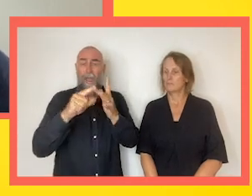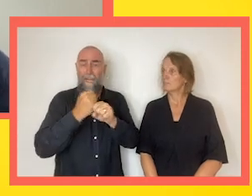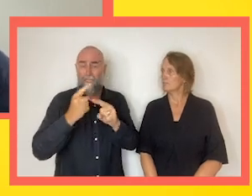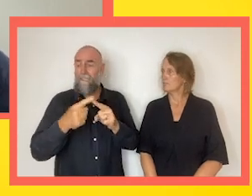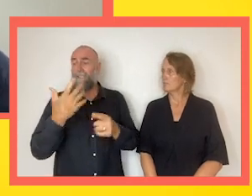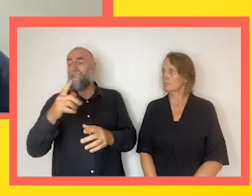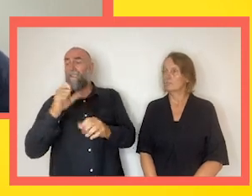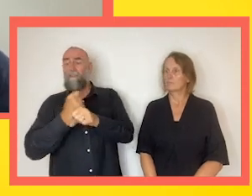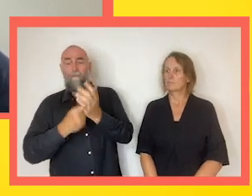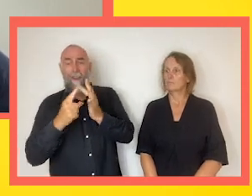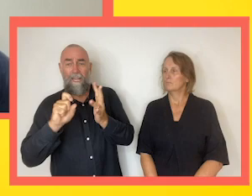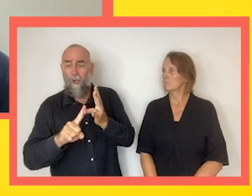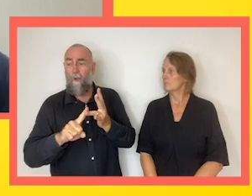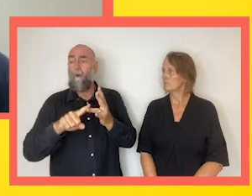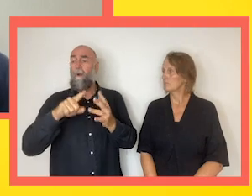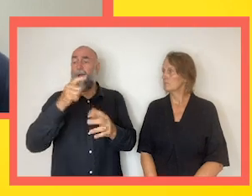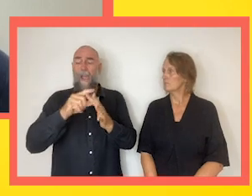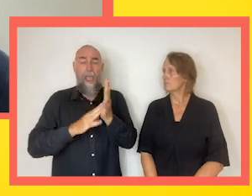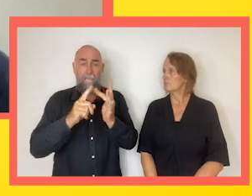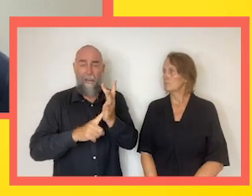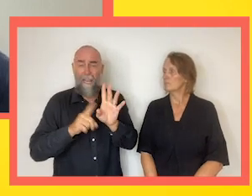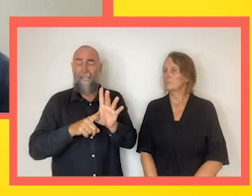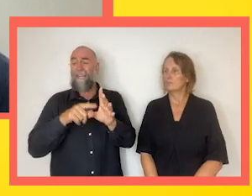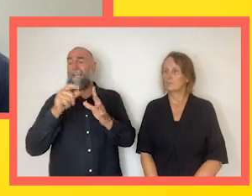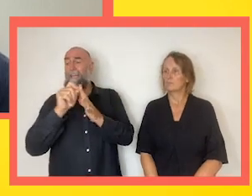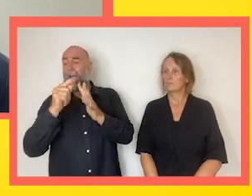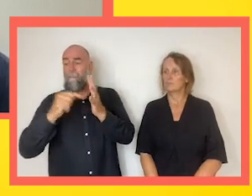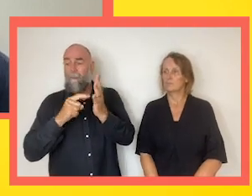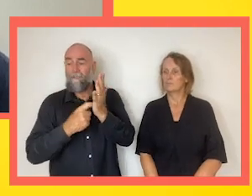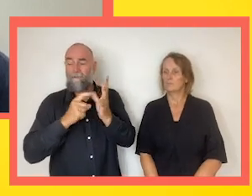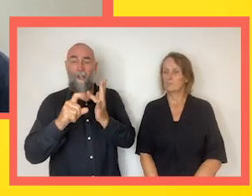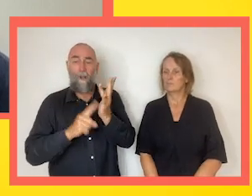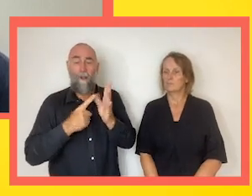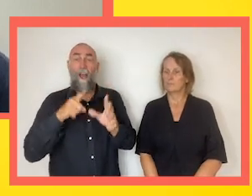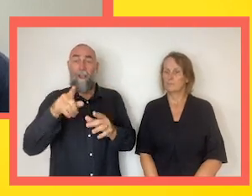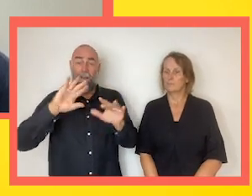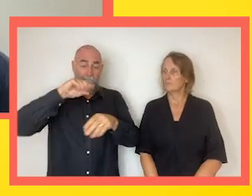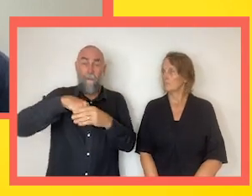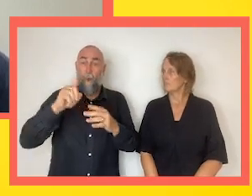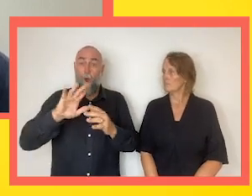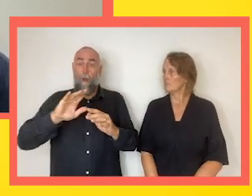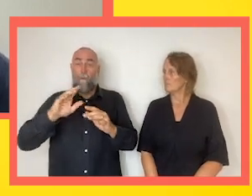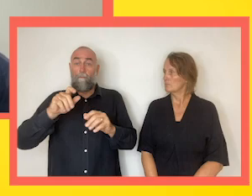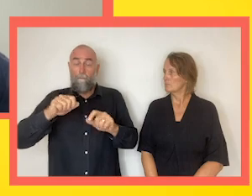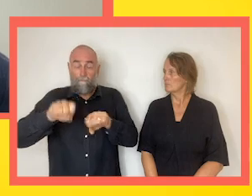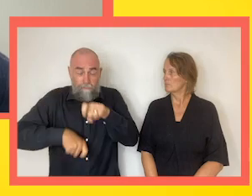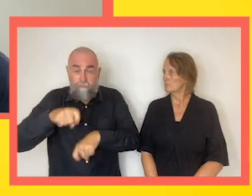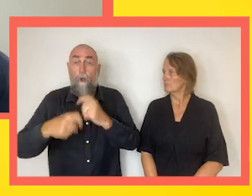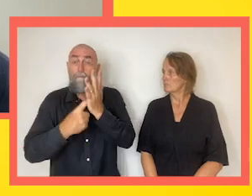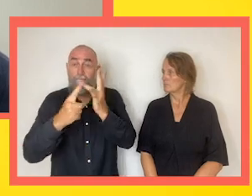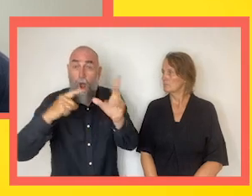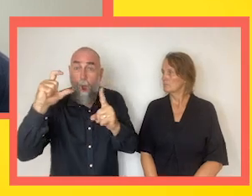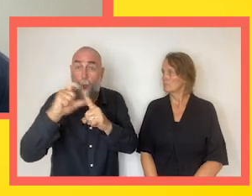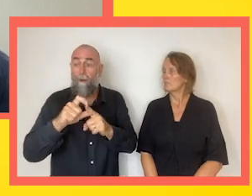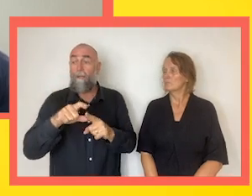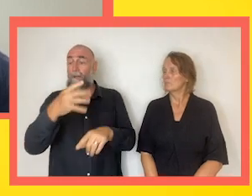well as Stuart Jones. But the road race, that was a similar story. Caitlin Sherman, gold. Paige Greco, gold.